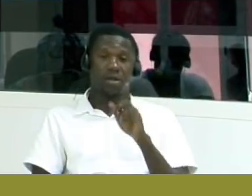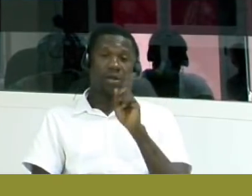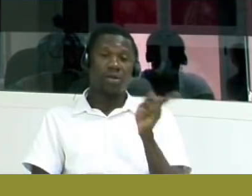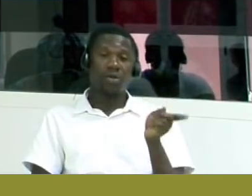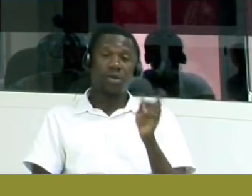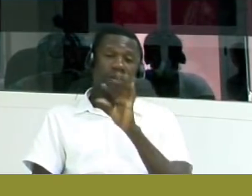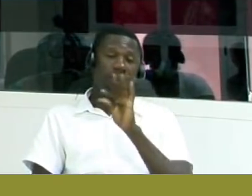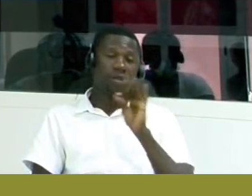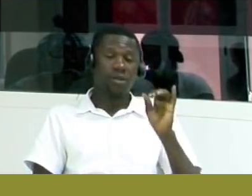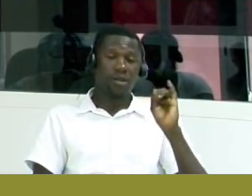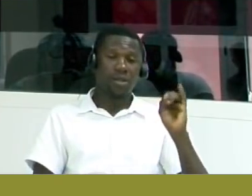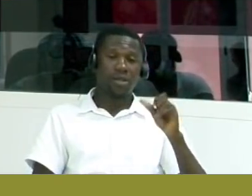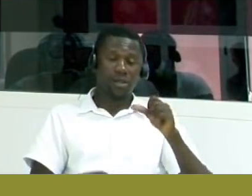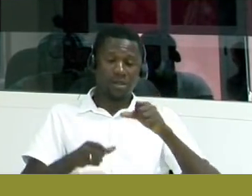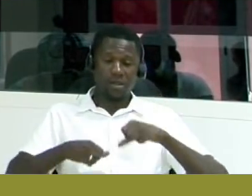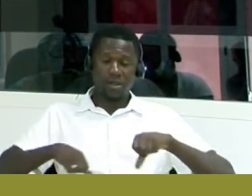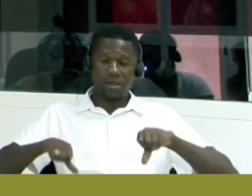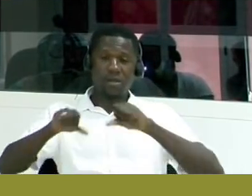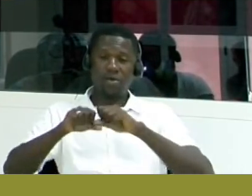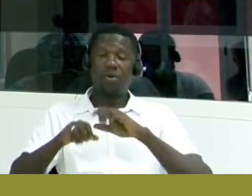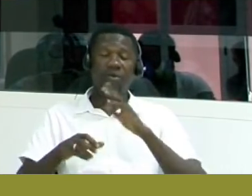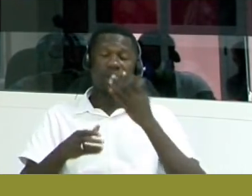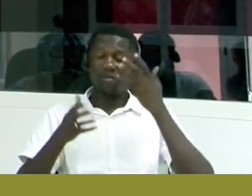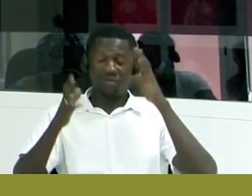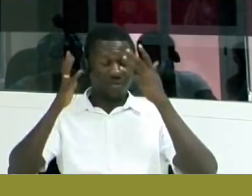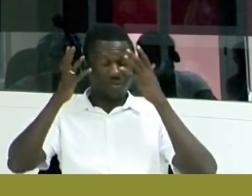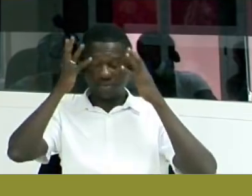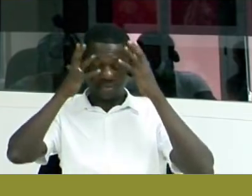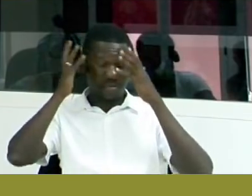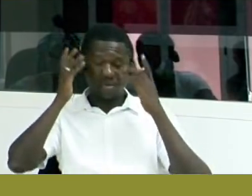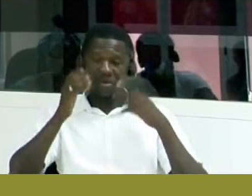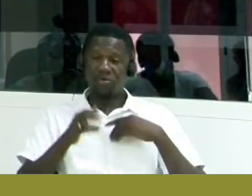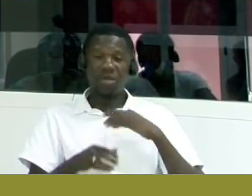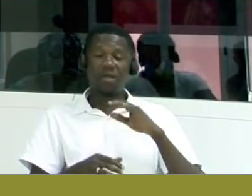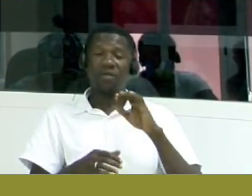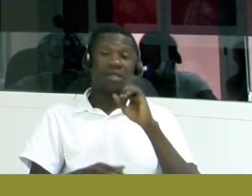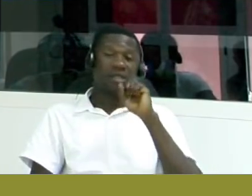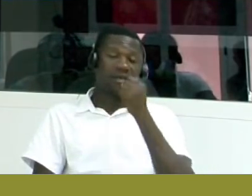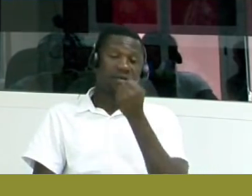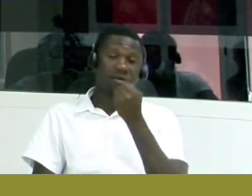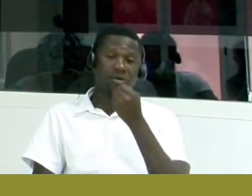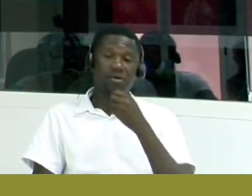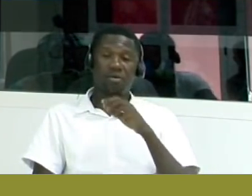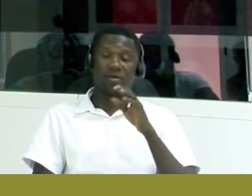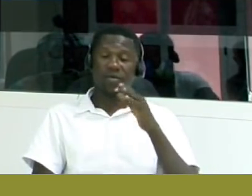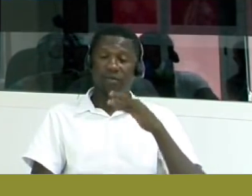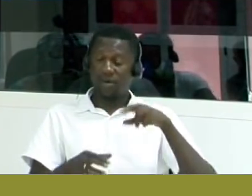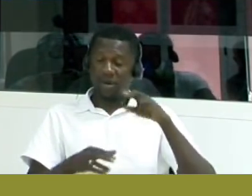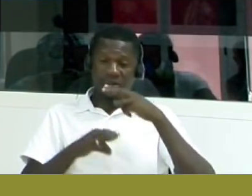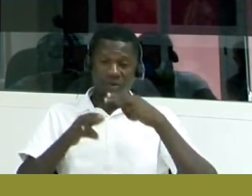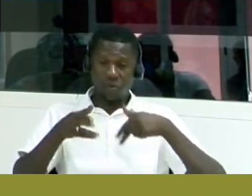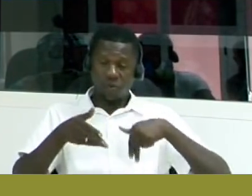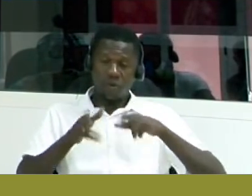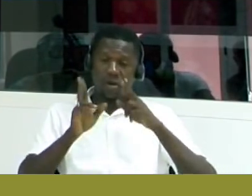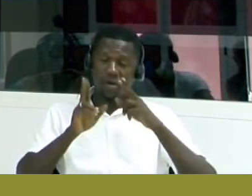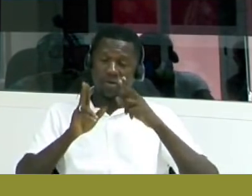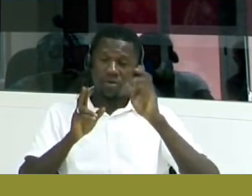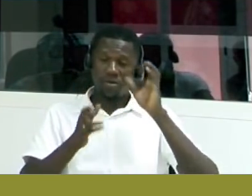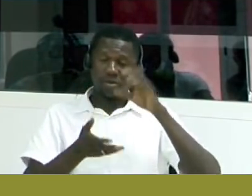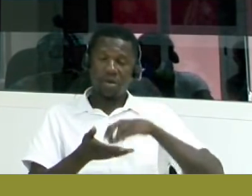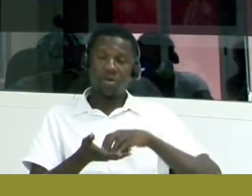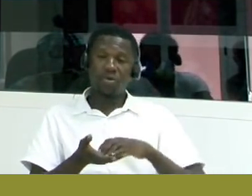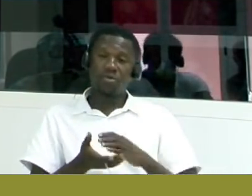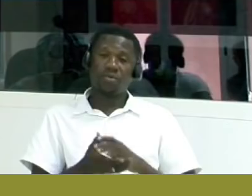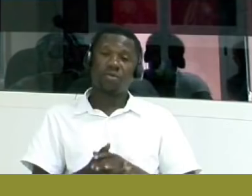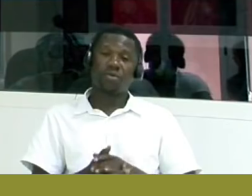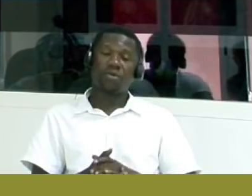GTTI area was so chaotic, it was even difficult to find a way to go to Bangui. That is what he told me. It was later on